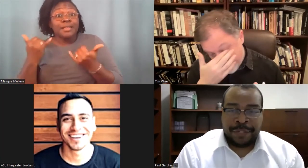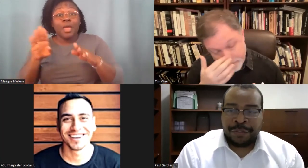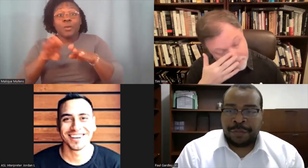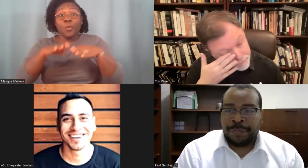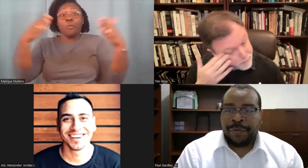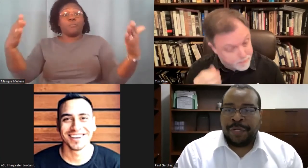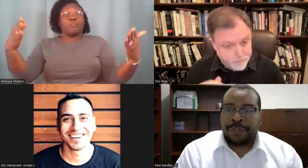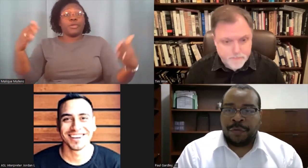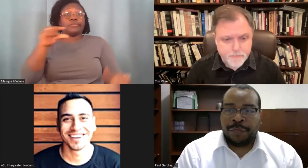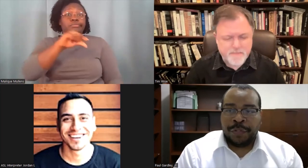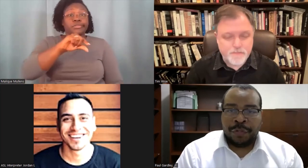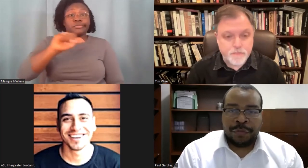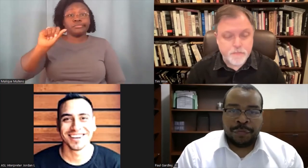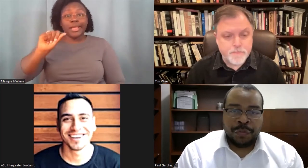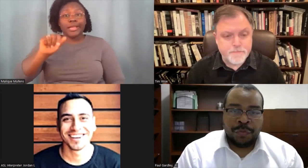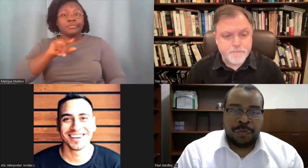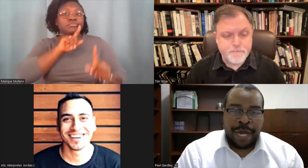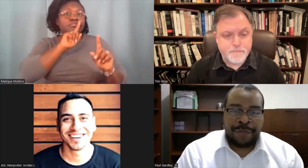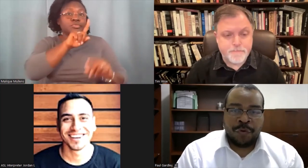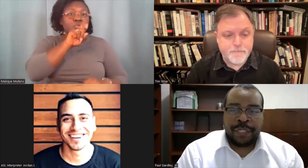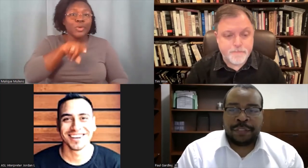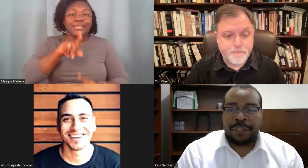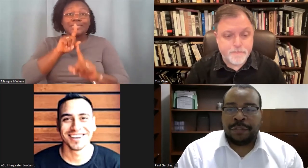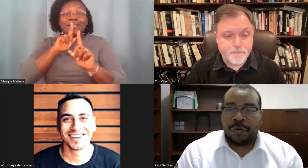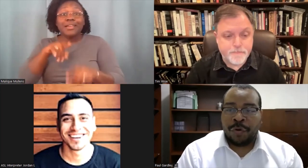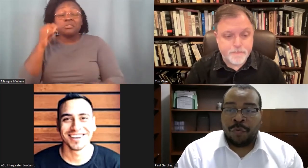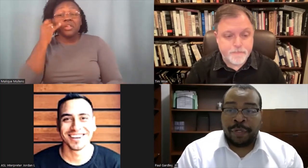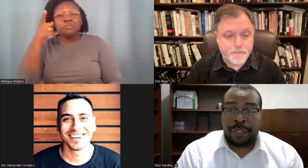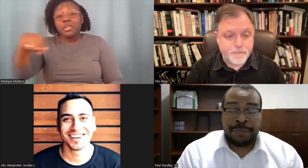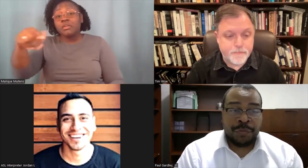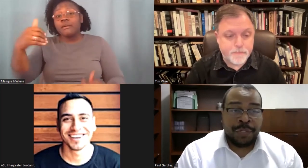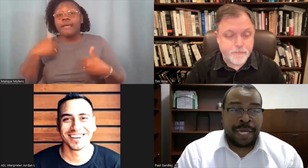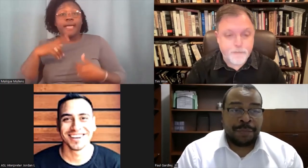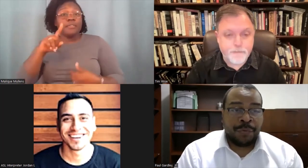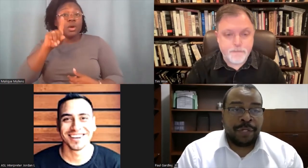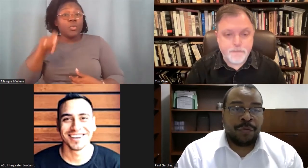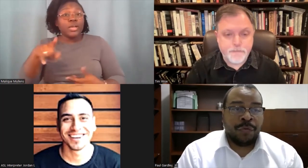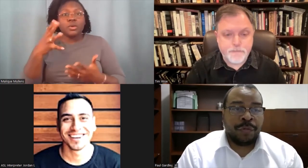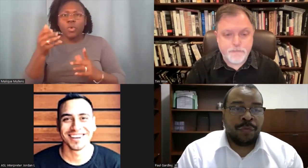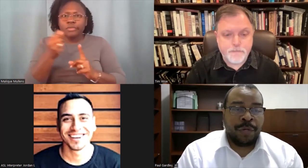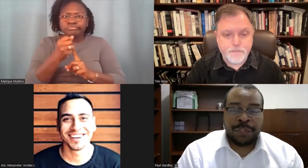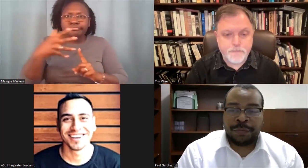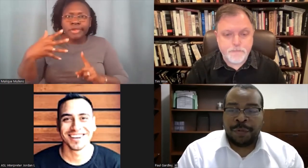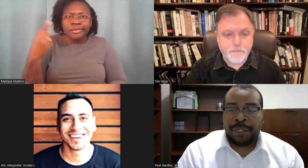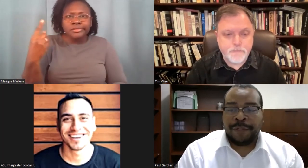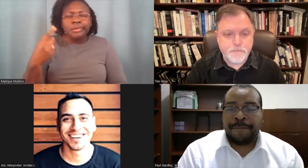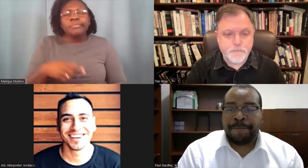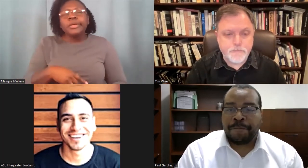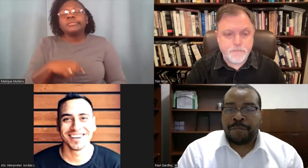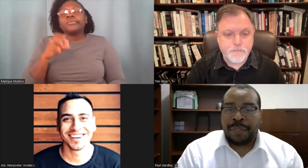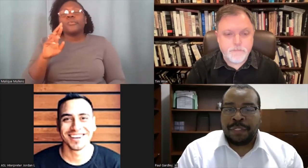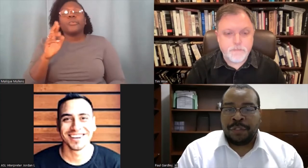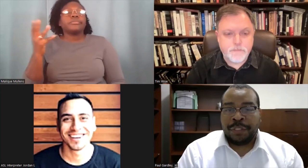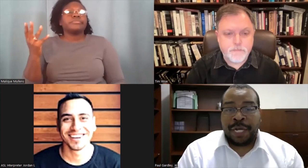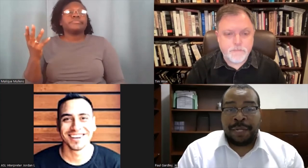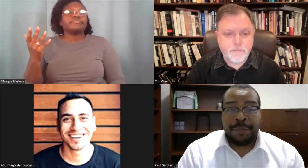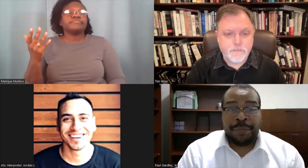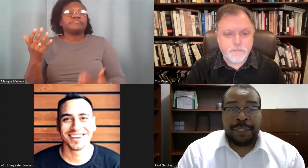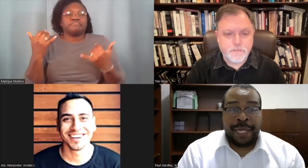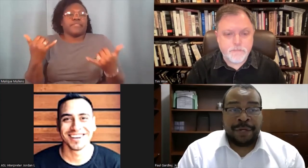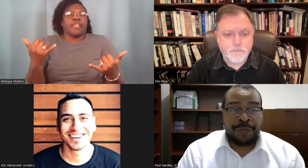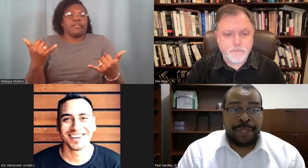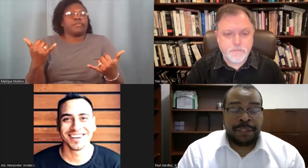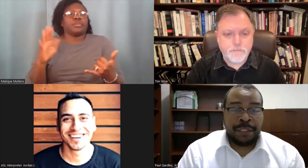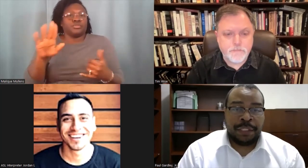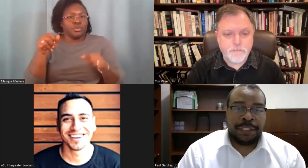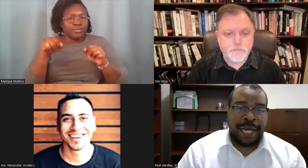and answer period. So for those of you who have questions or want him to elaborate on what was spoken, this is your time to put